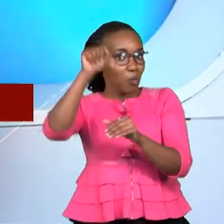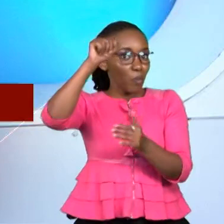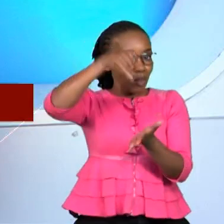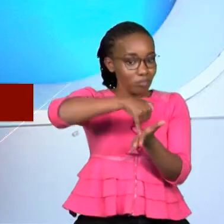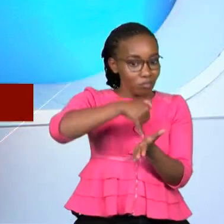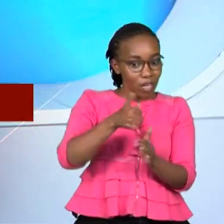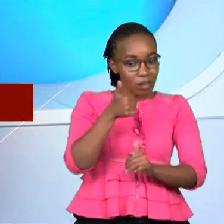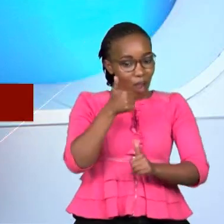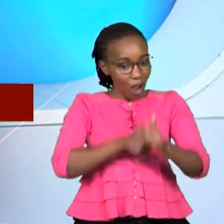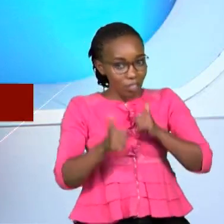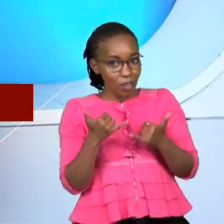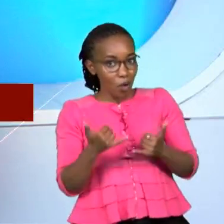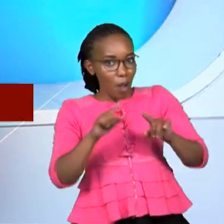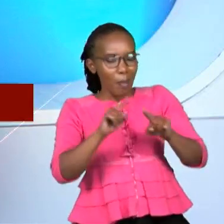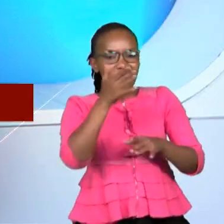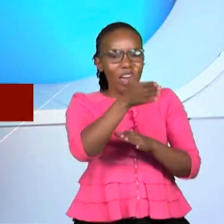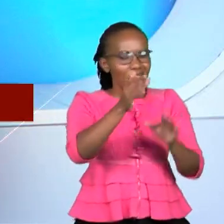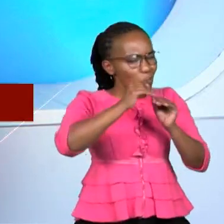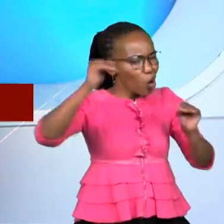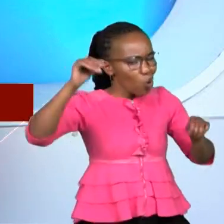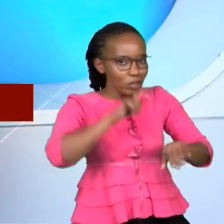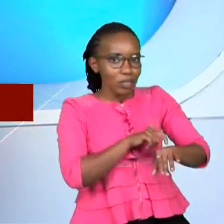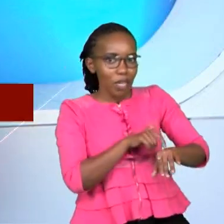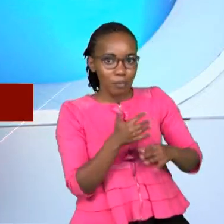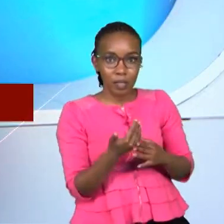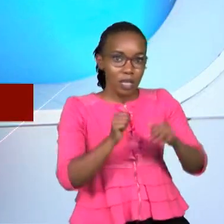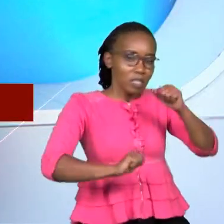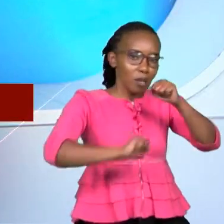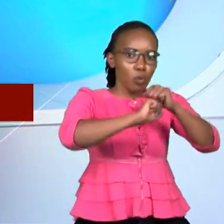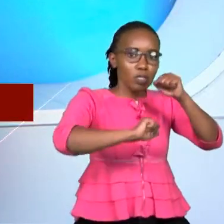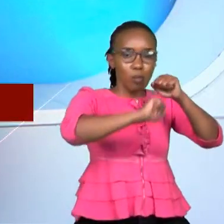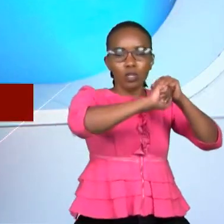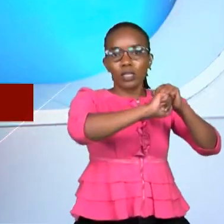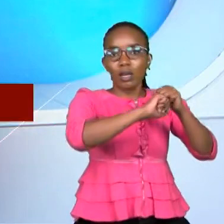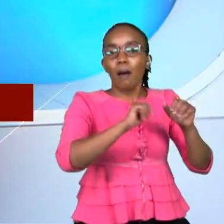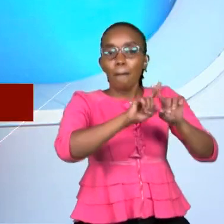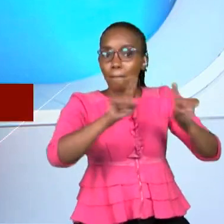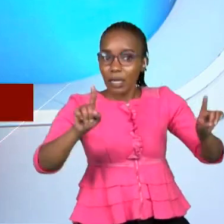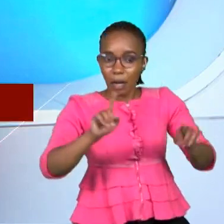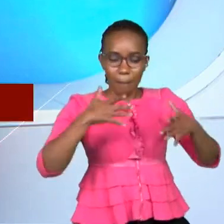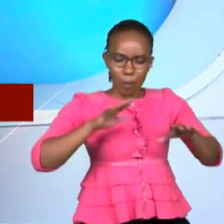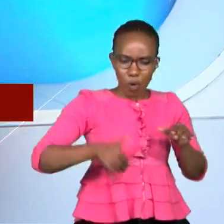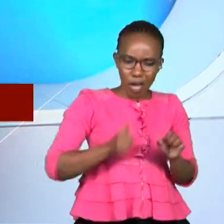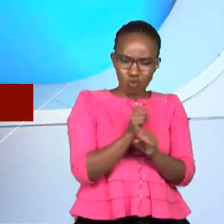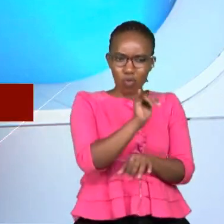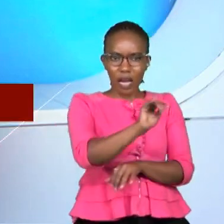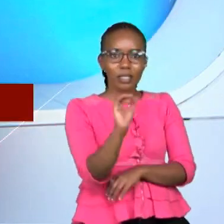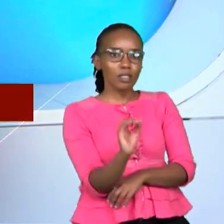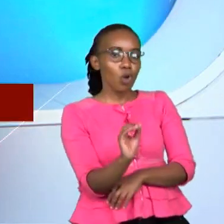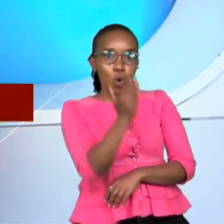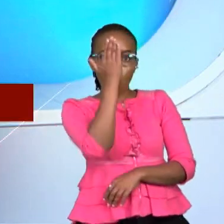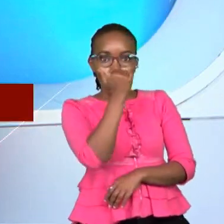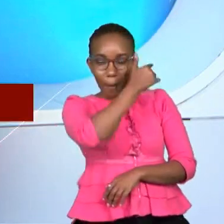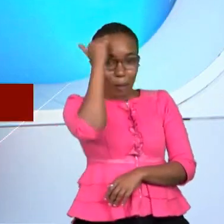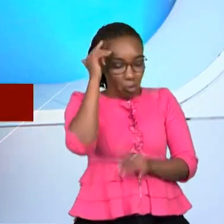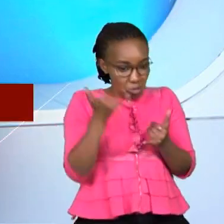active as an elector, but he's been around for a long time, actually supporting from the background. Yes. But young people should not do that, because it's about